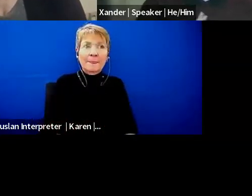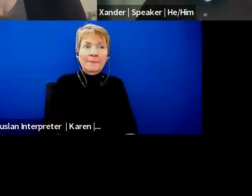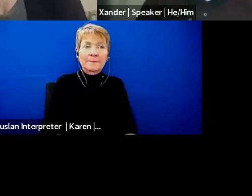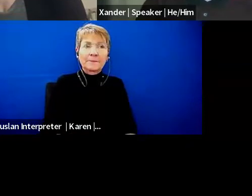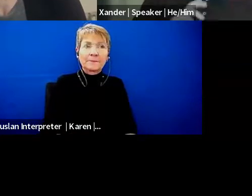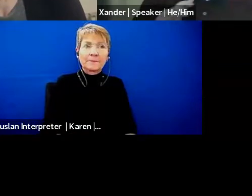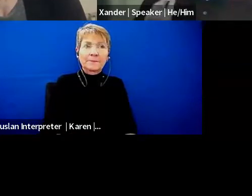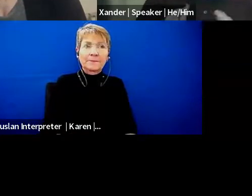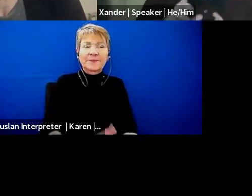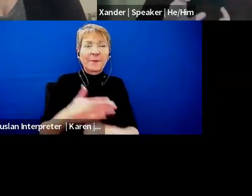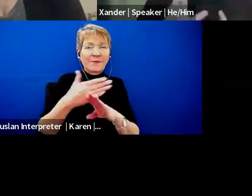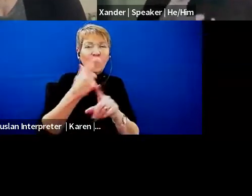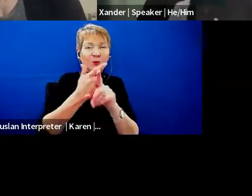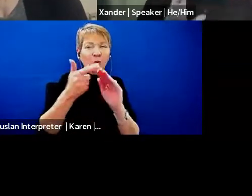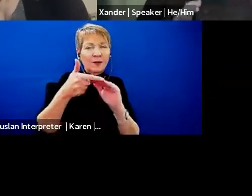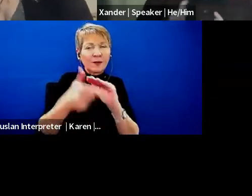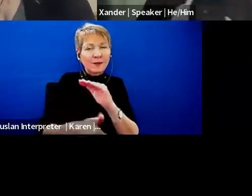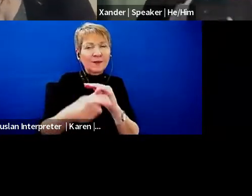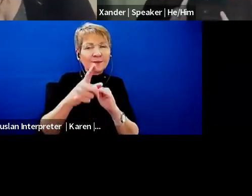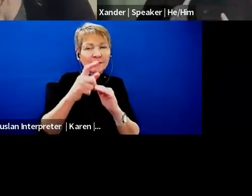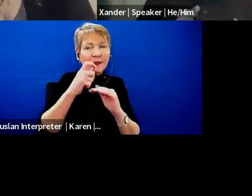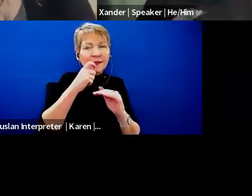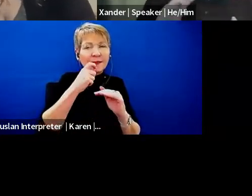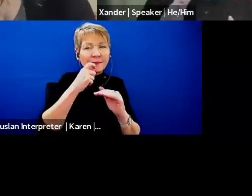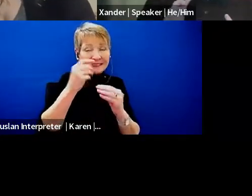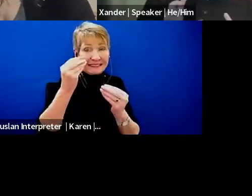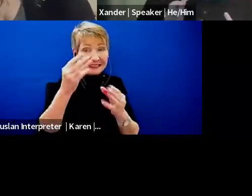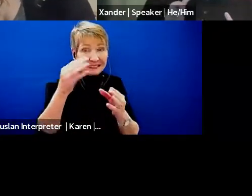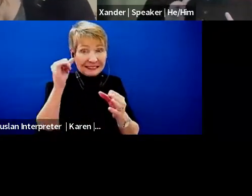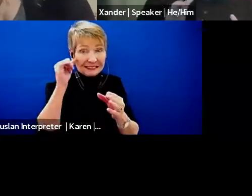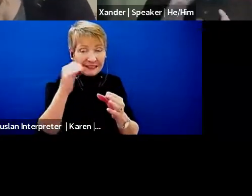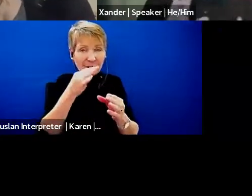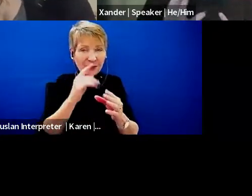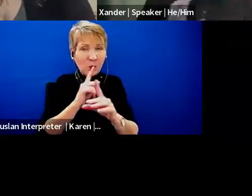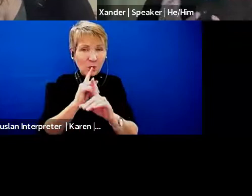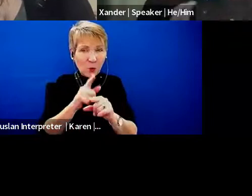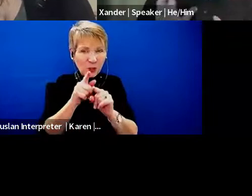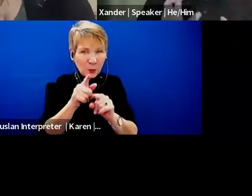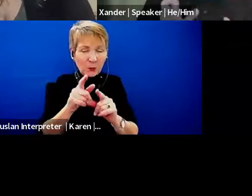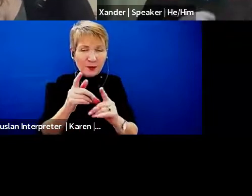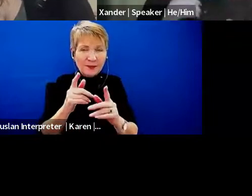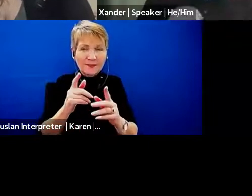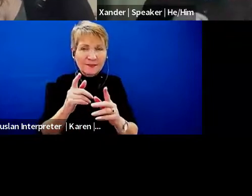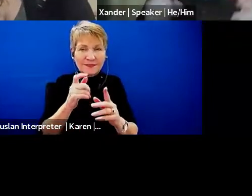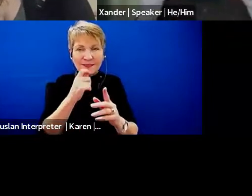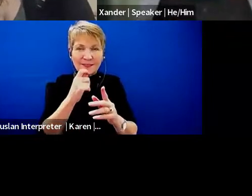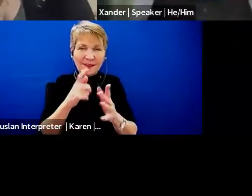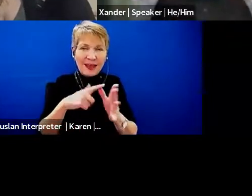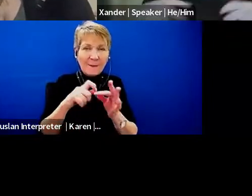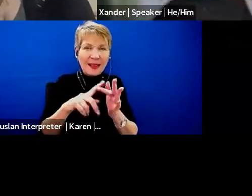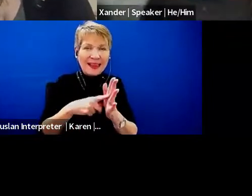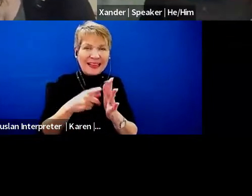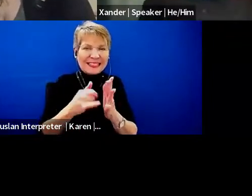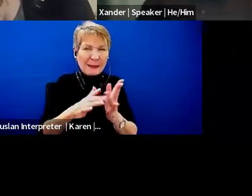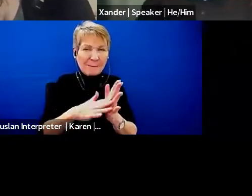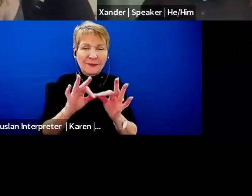Before I go into this, it's like slight content warning of like kind of ableism, but it's